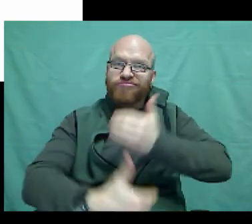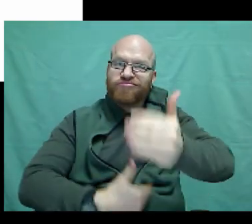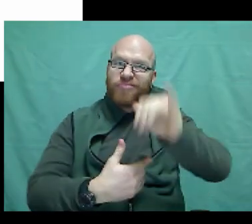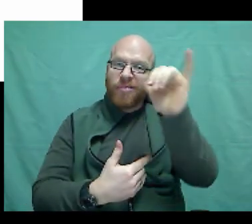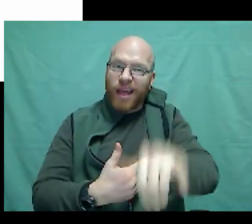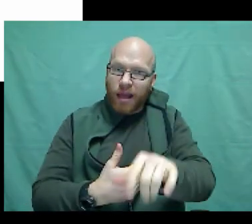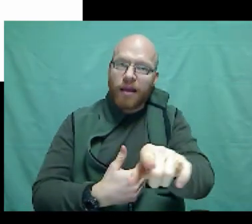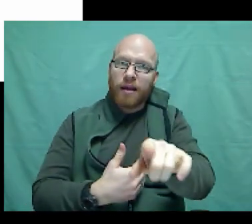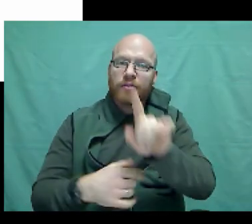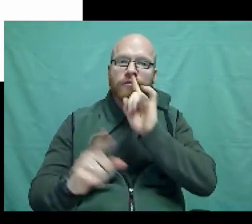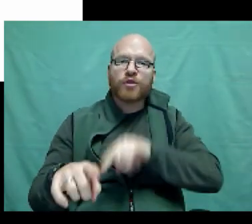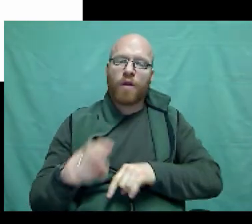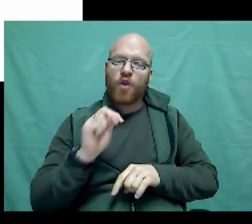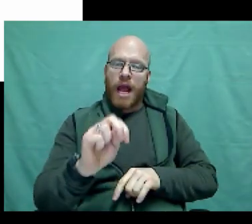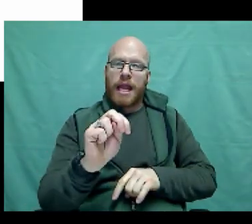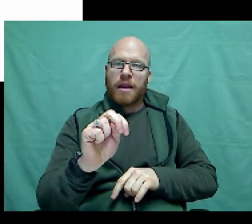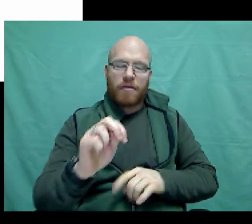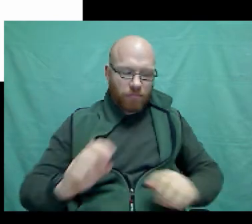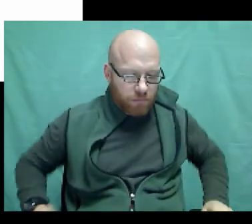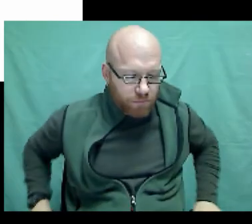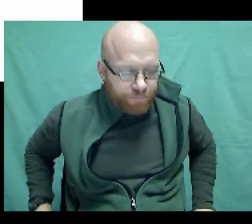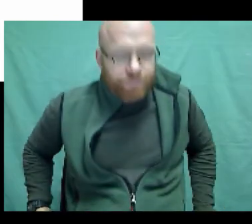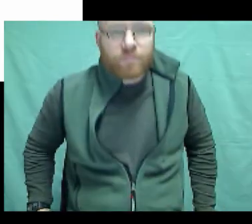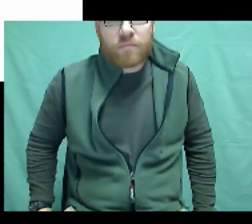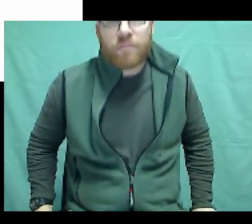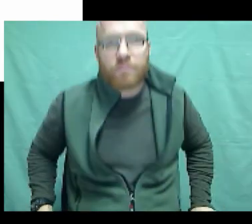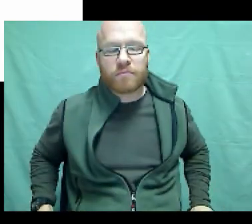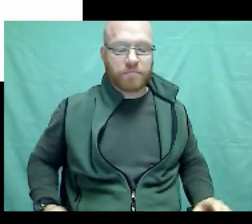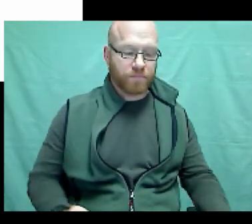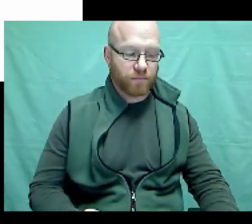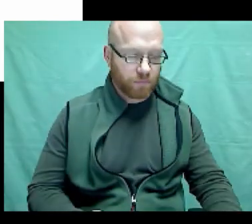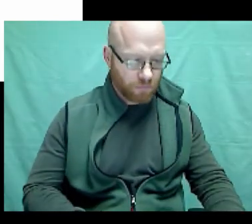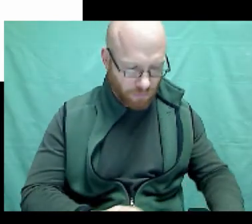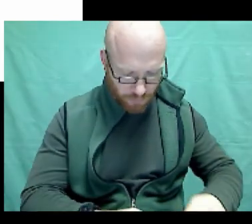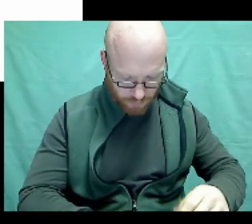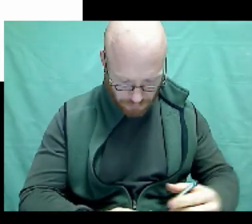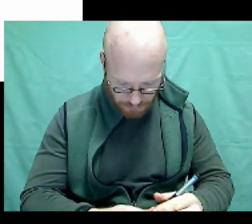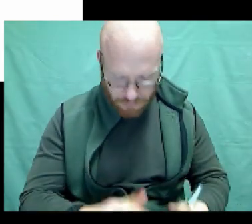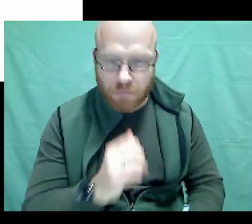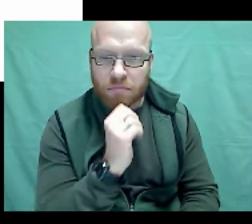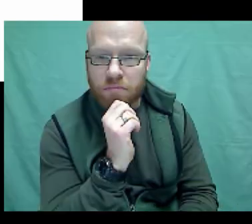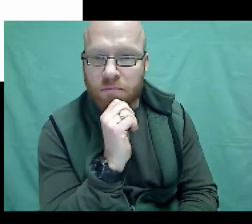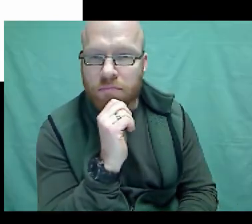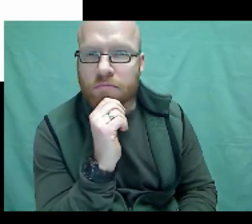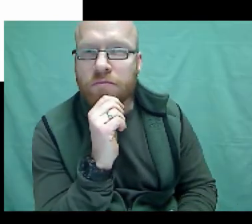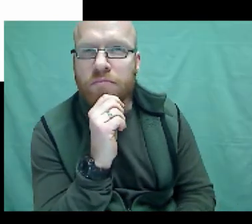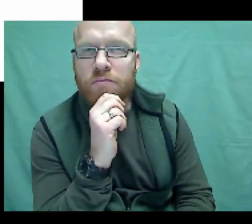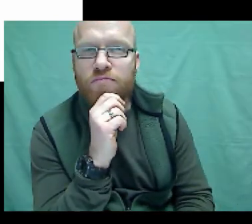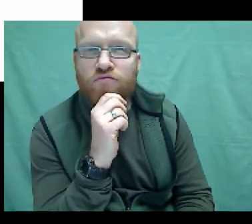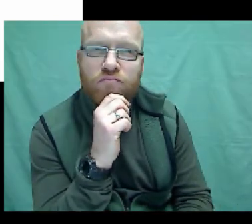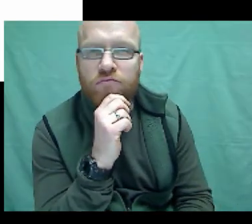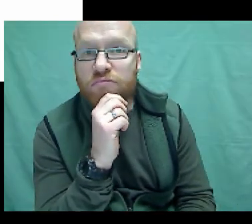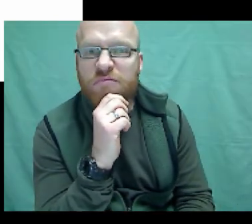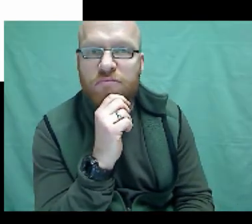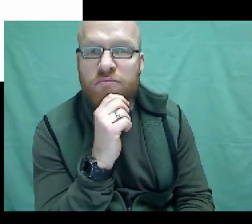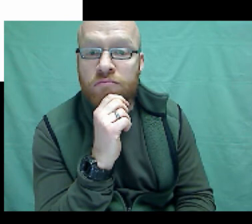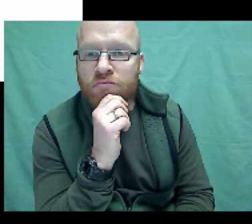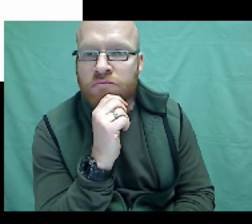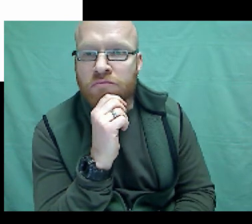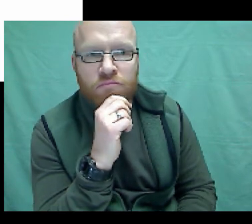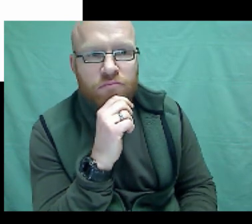it here twice, and one equation. I can solve for n now. And I'll go through and solve for n right now.